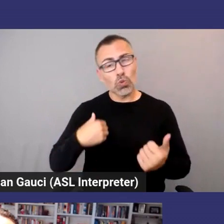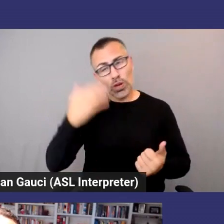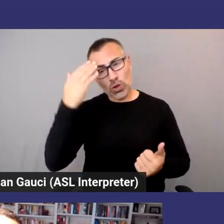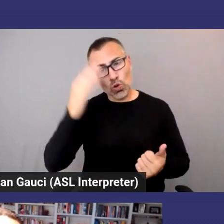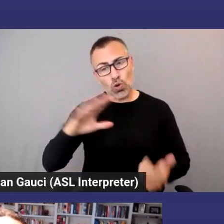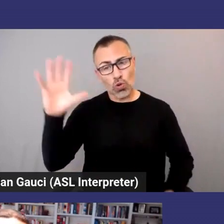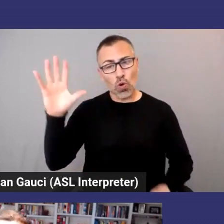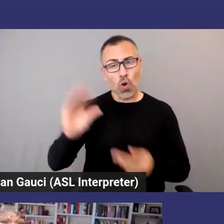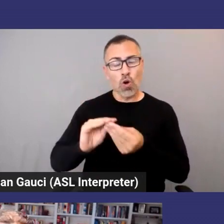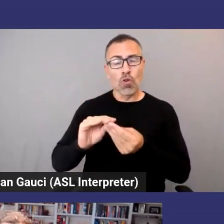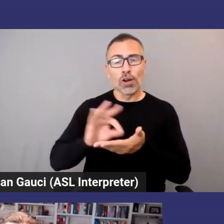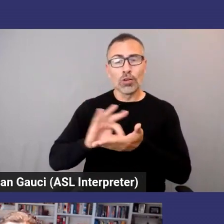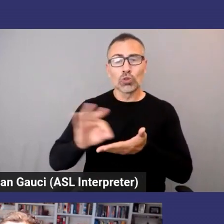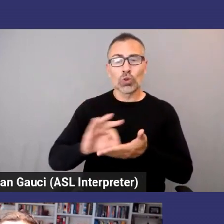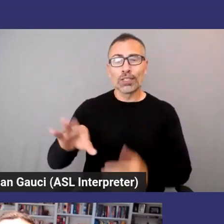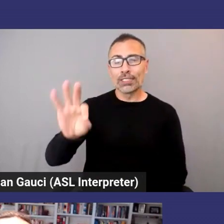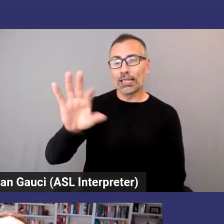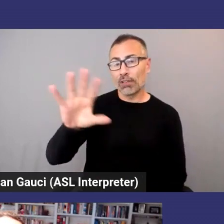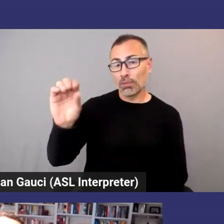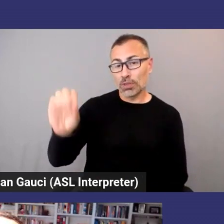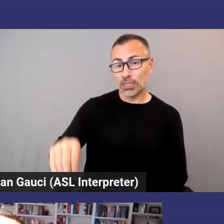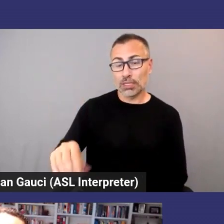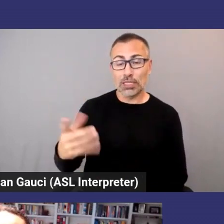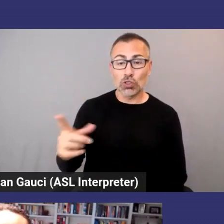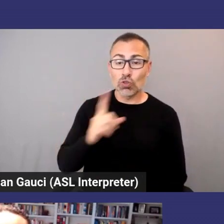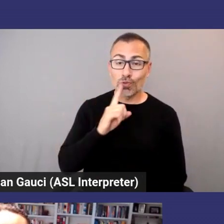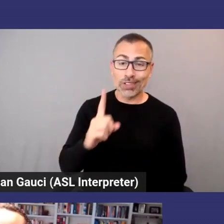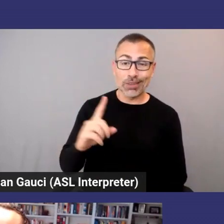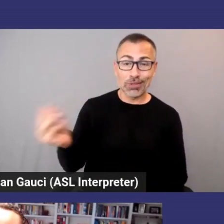data and reduce it all the way down to this one line for you.